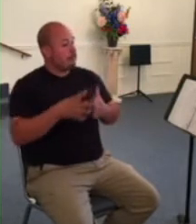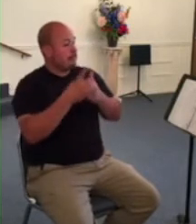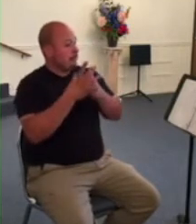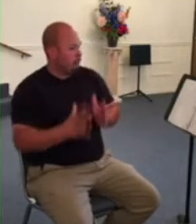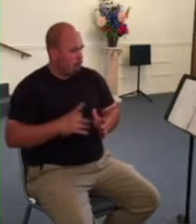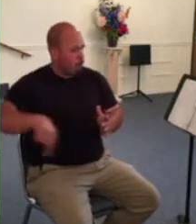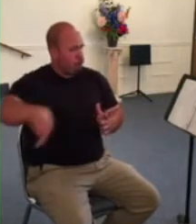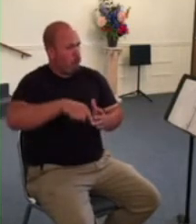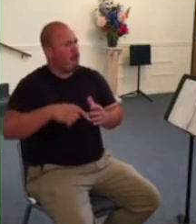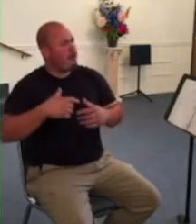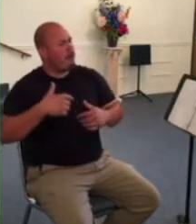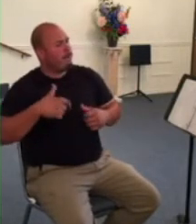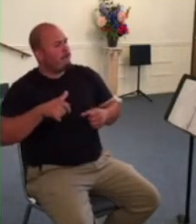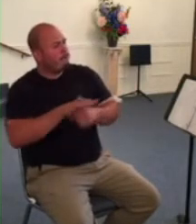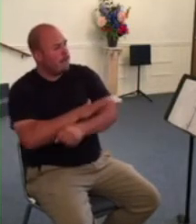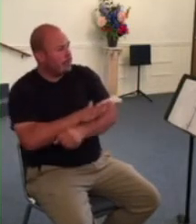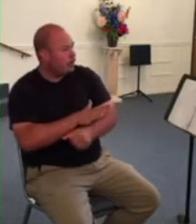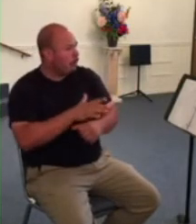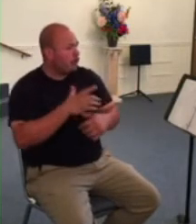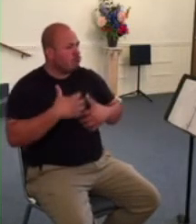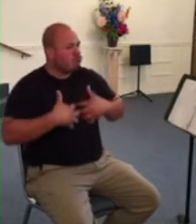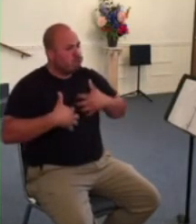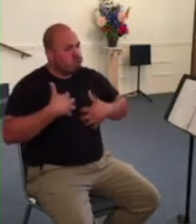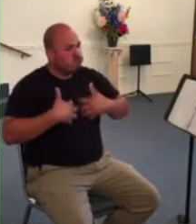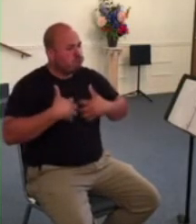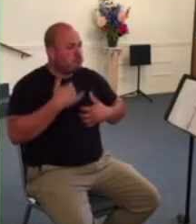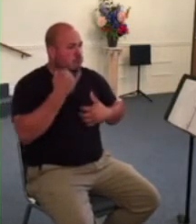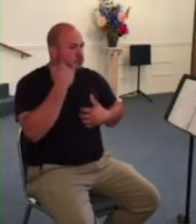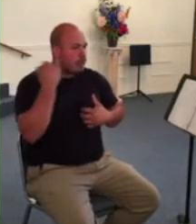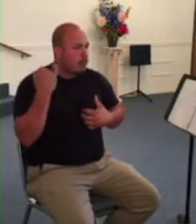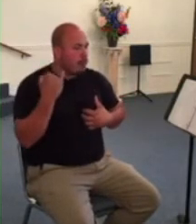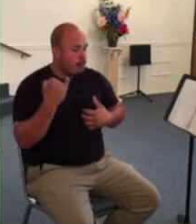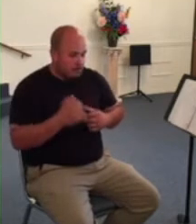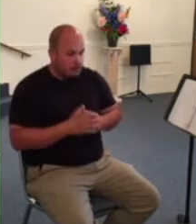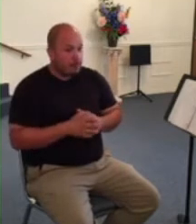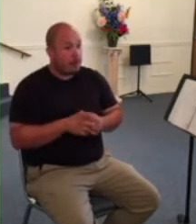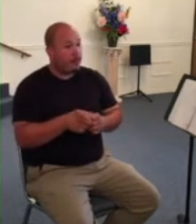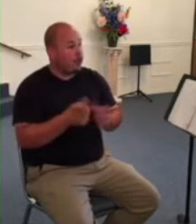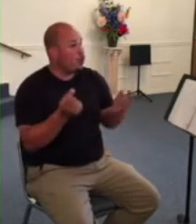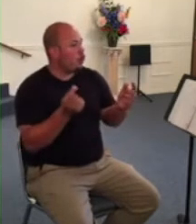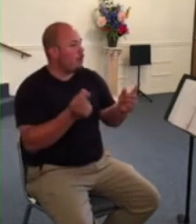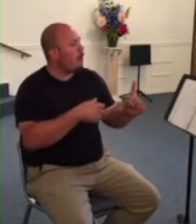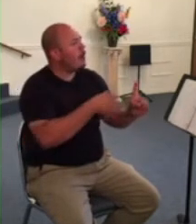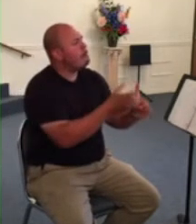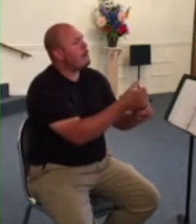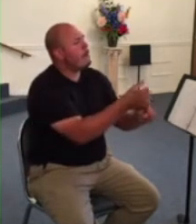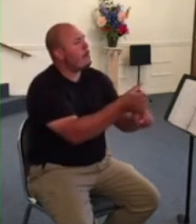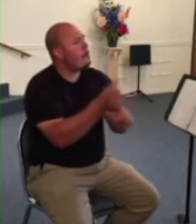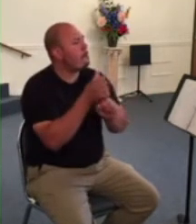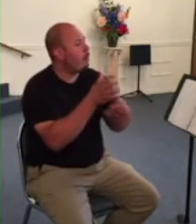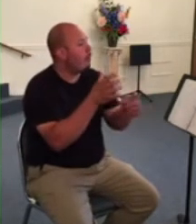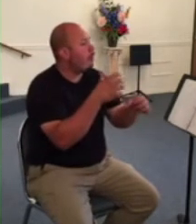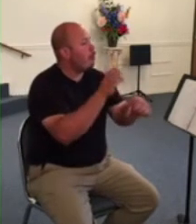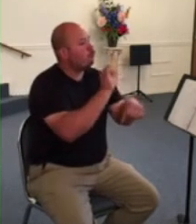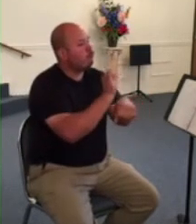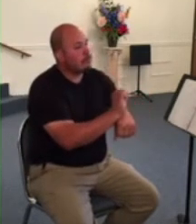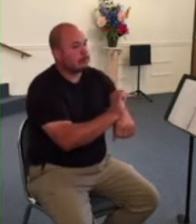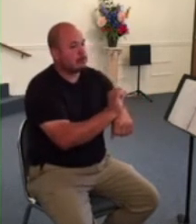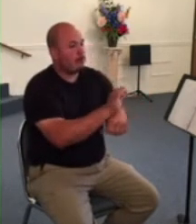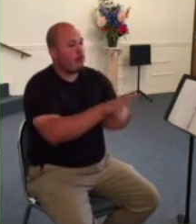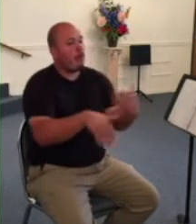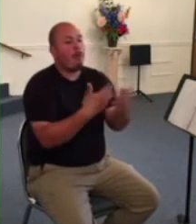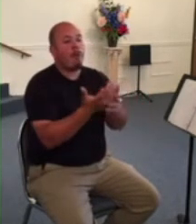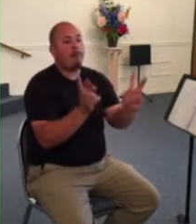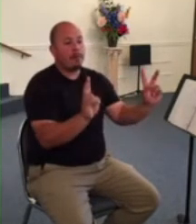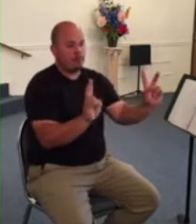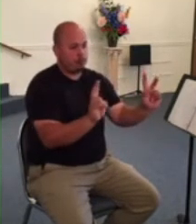they arrested the apostles and put them in the public jail but during the night an angel of the lord opened the doors of the